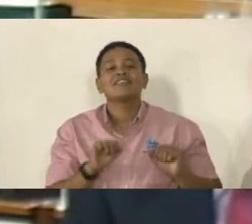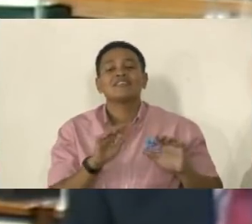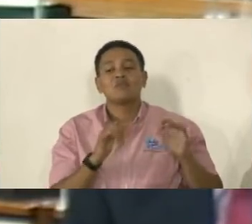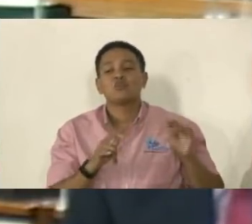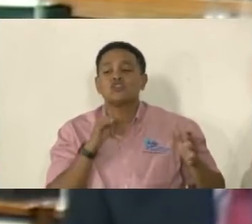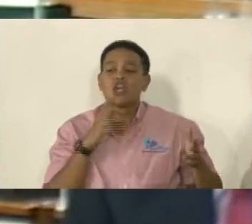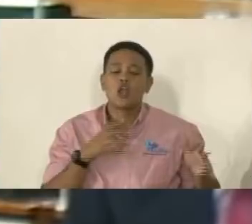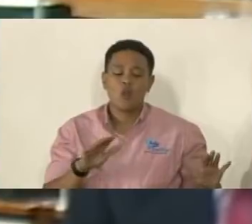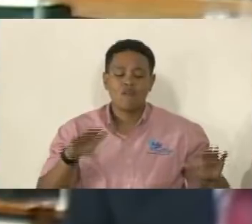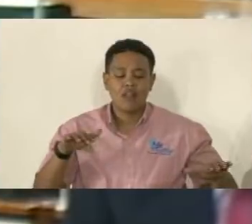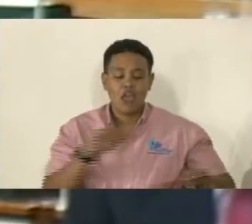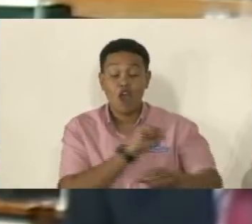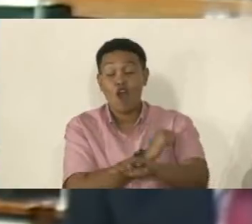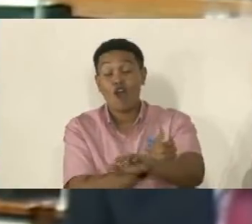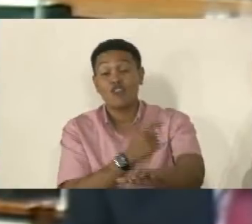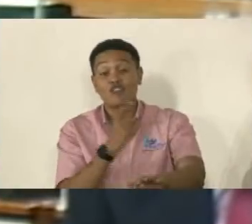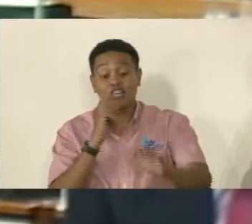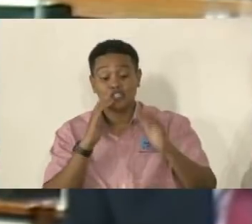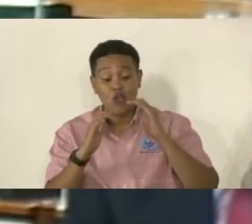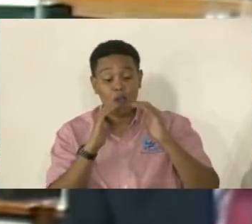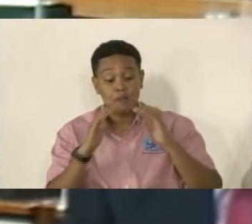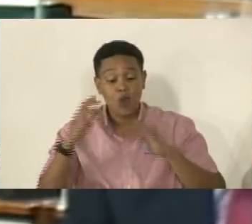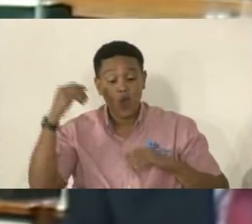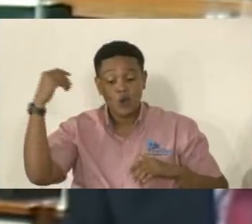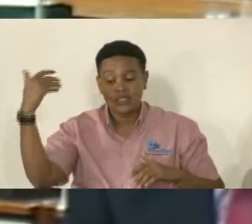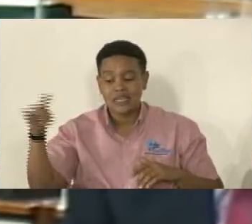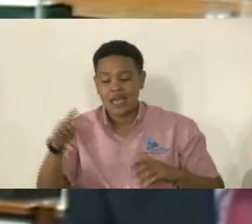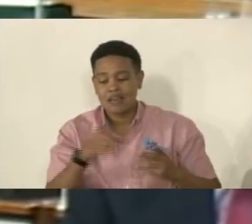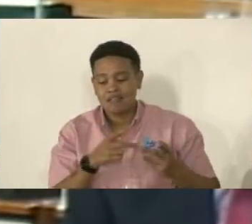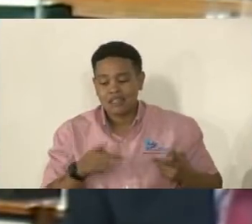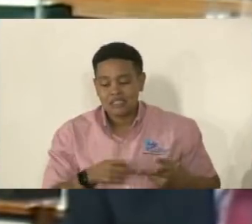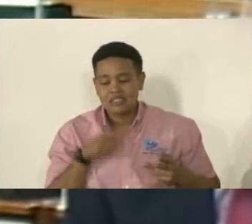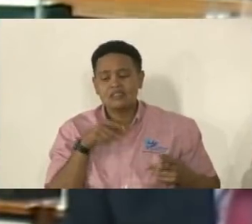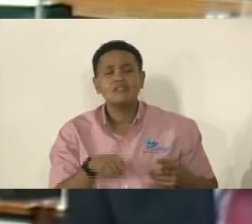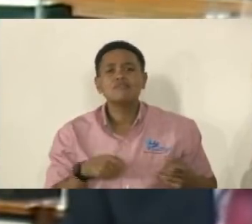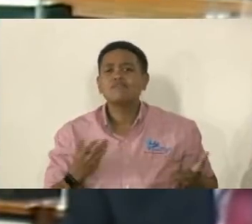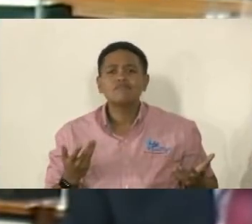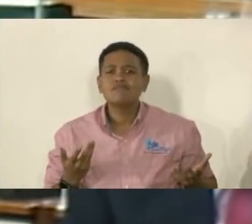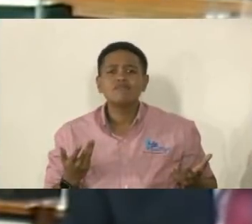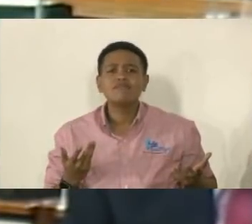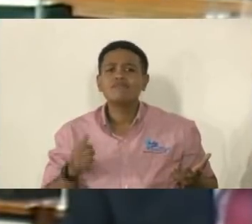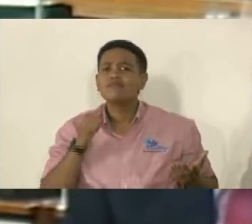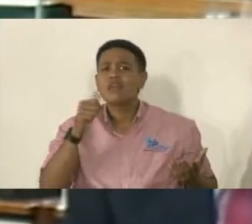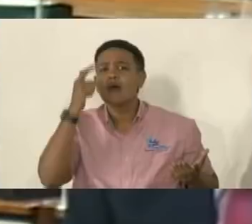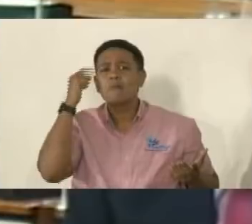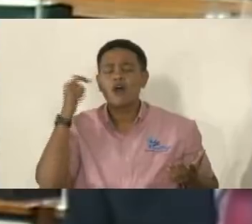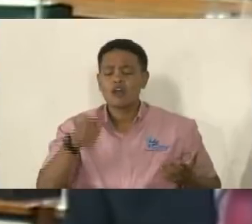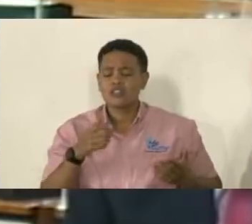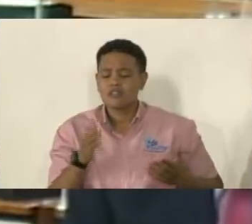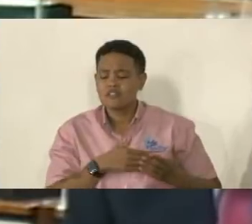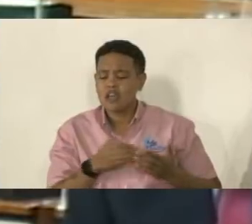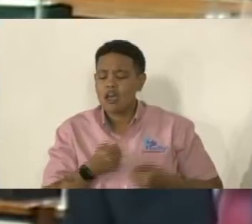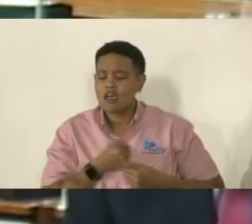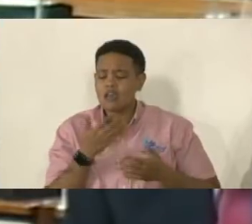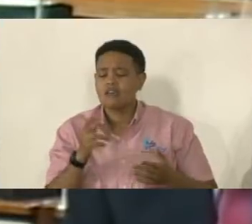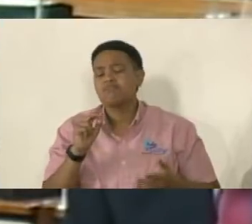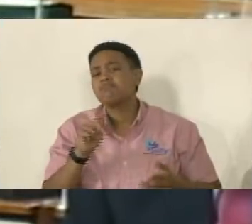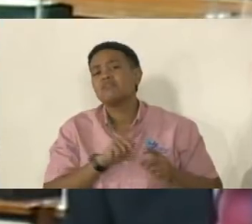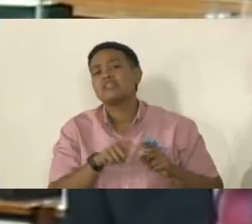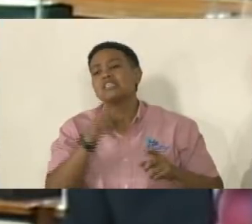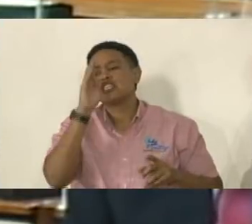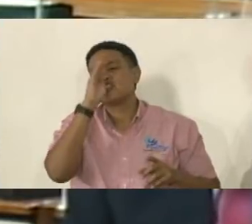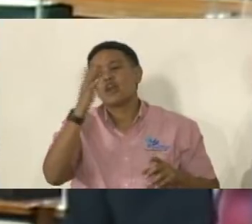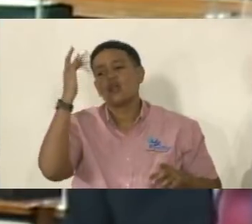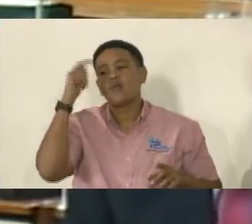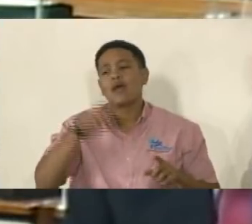for unauthorized communication outside the facility. This isn't because of songs being made. This is directly because